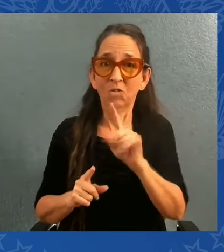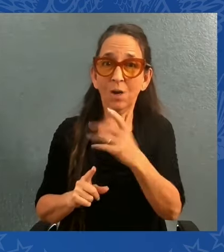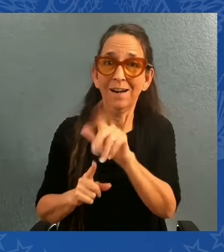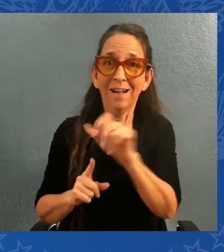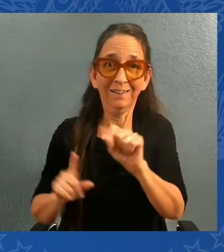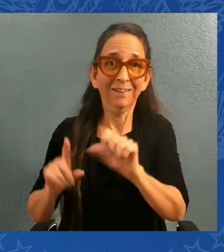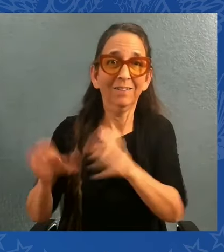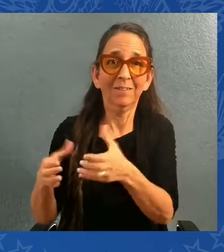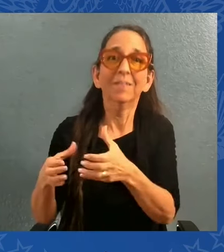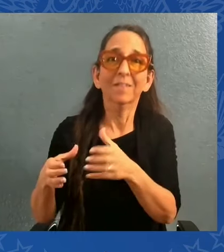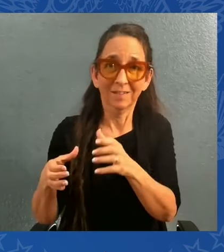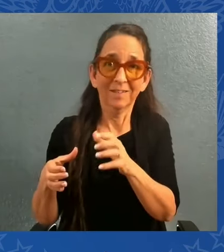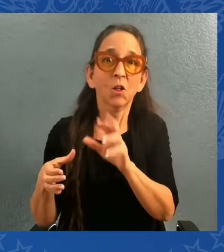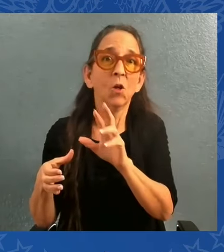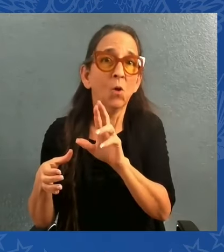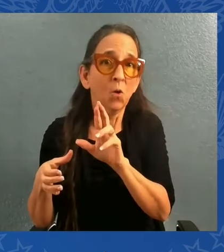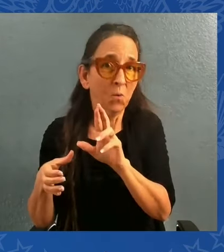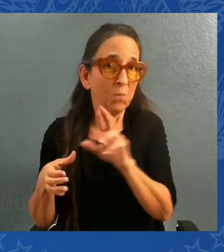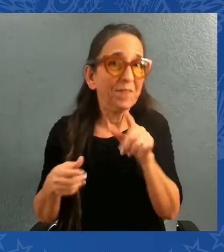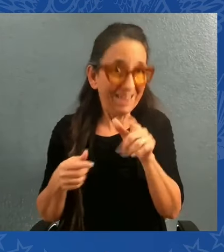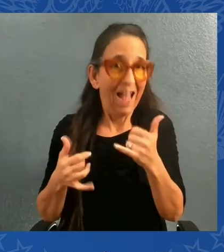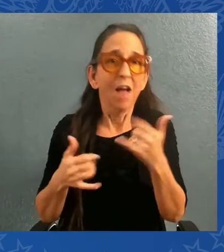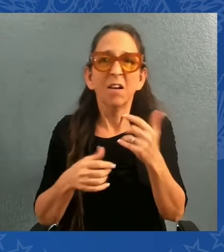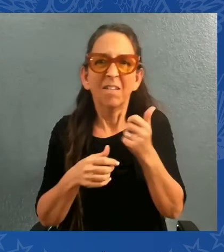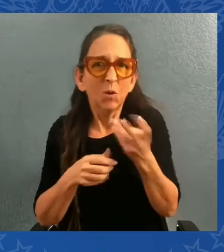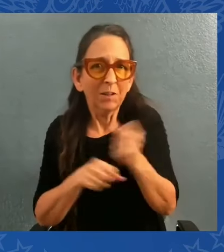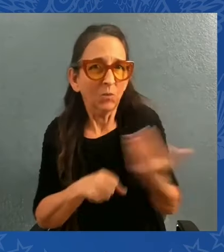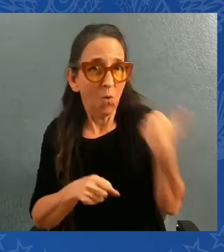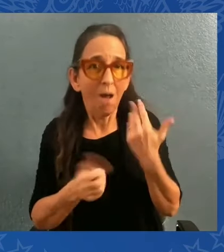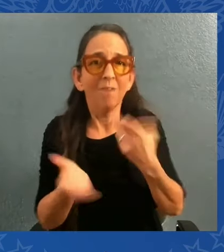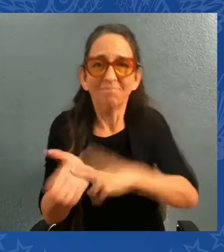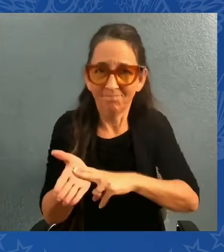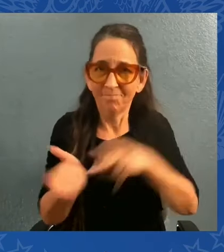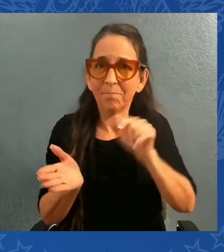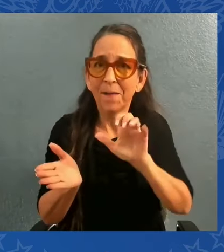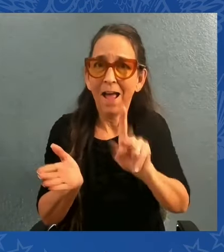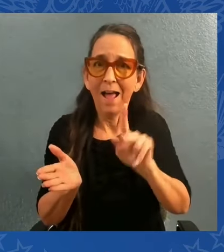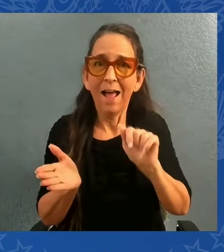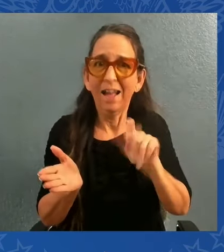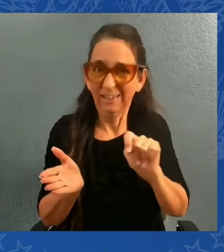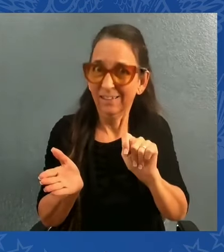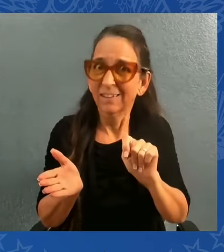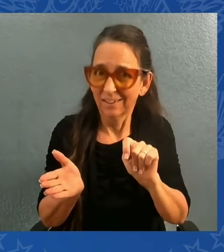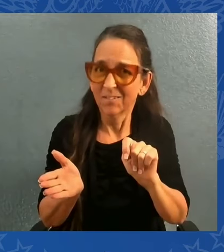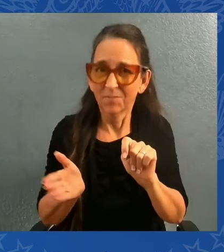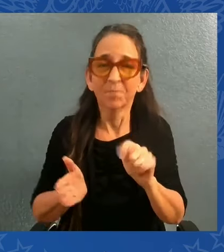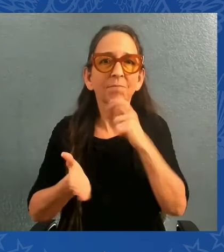signed the PACT Act, I handed a pen to his daughter,